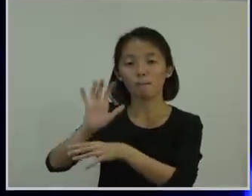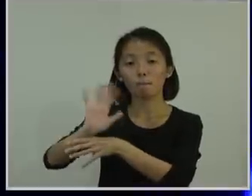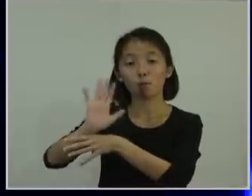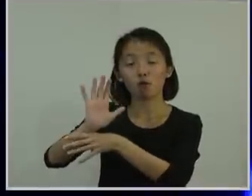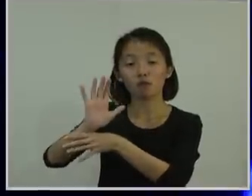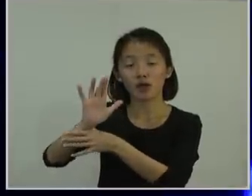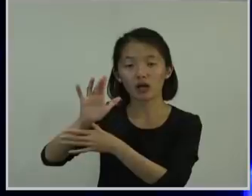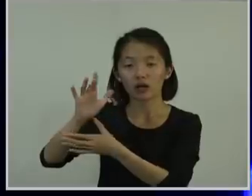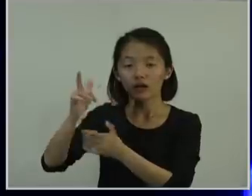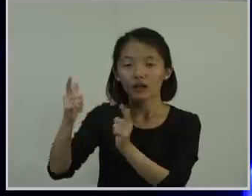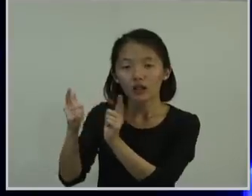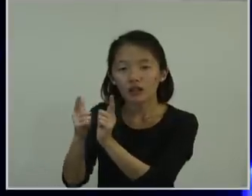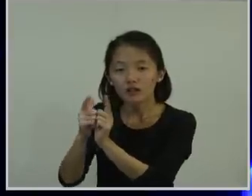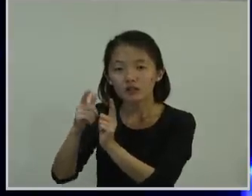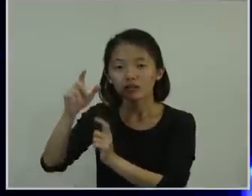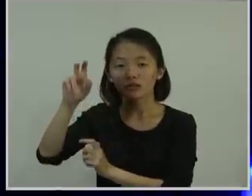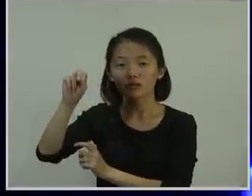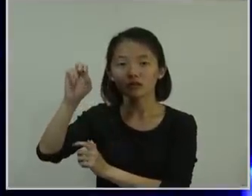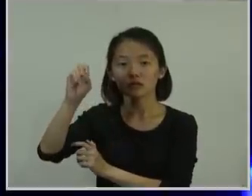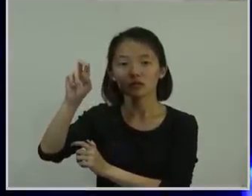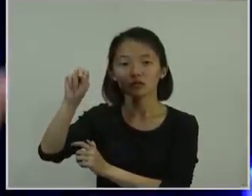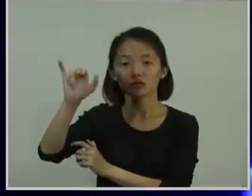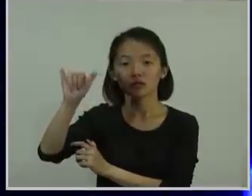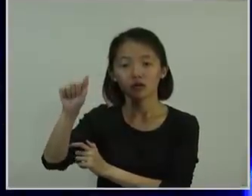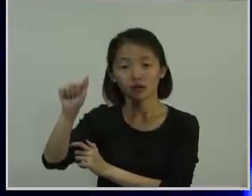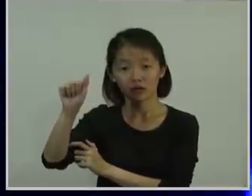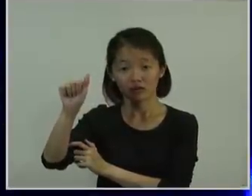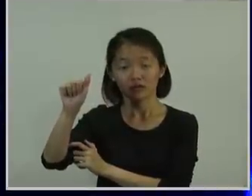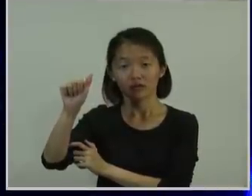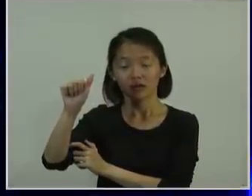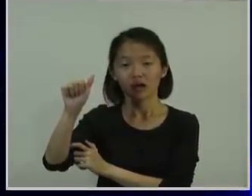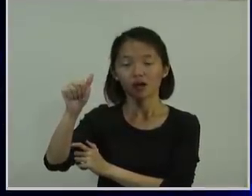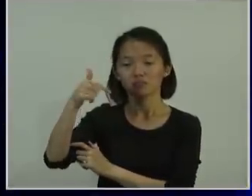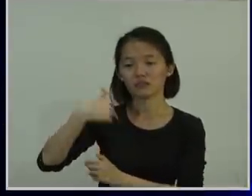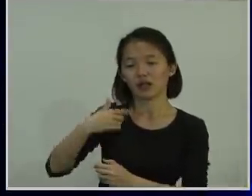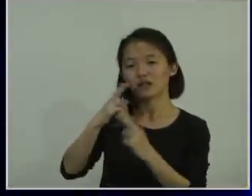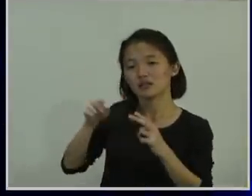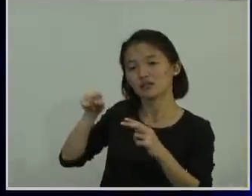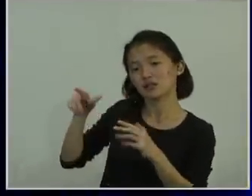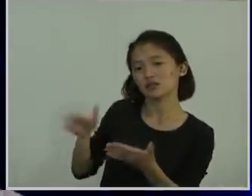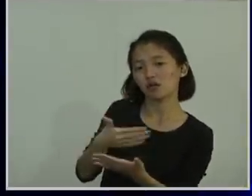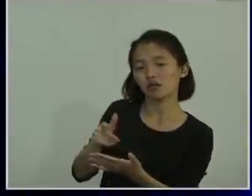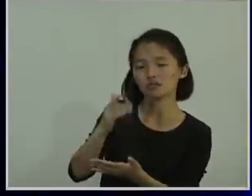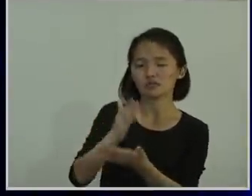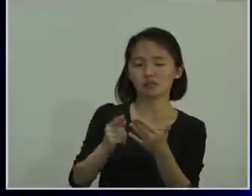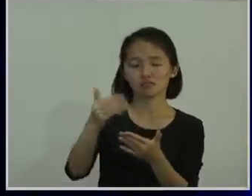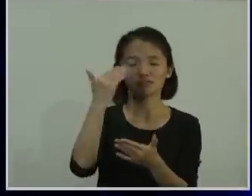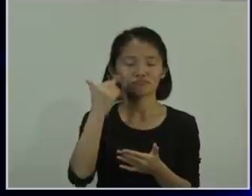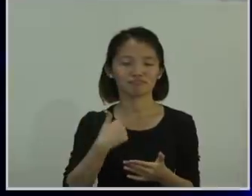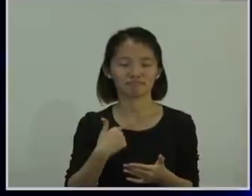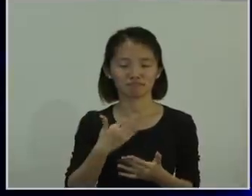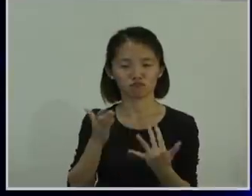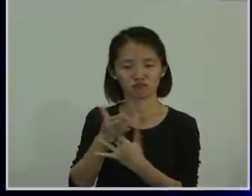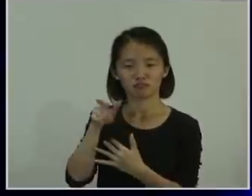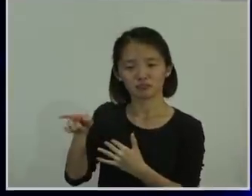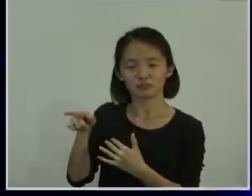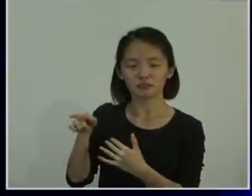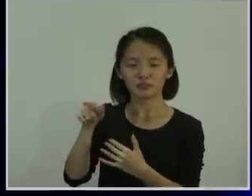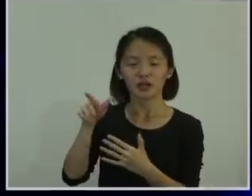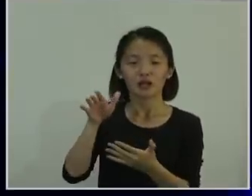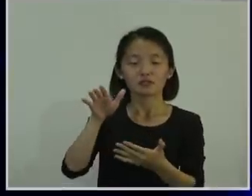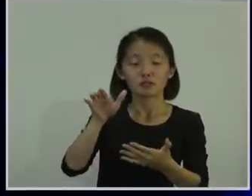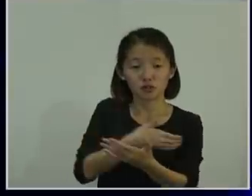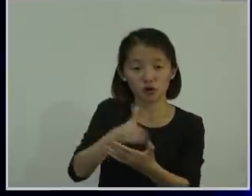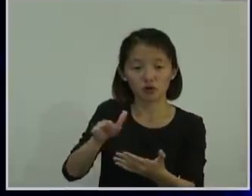utterly grateful for. And like the song, which speaks about broken dreams and finding hope in times